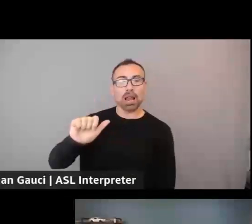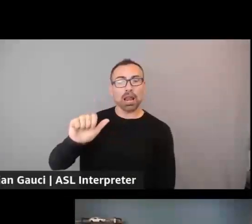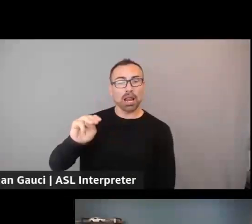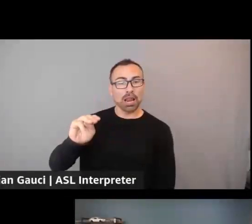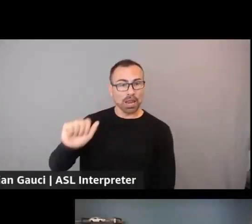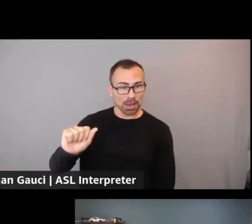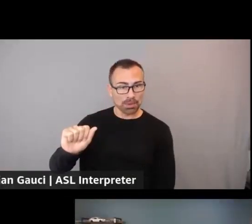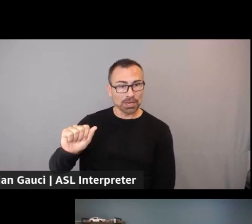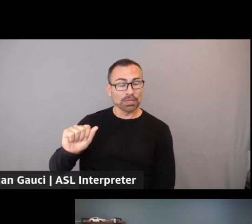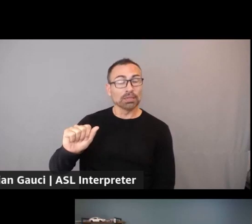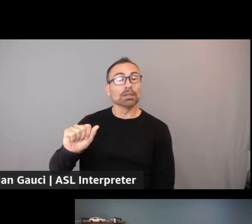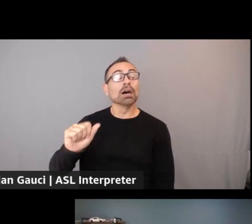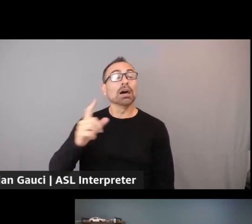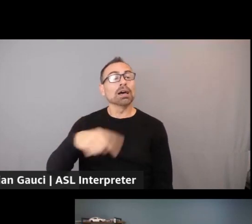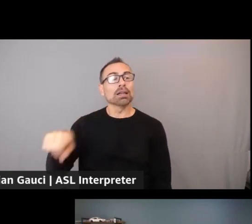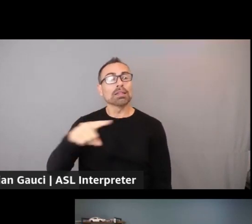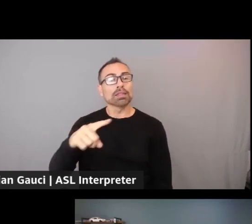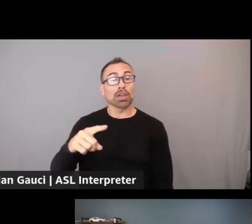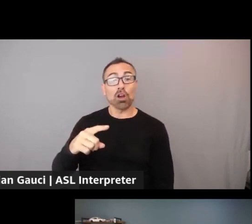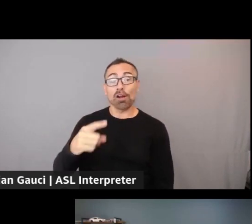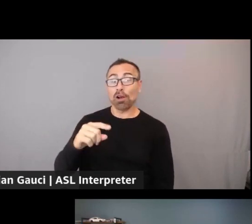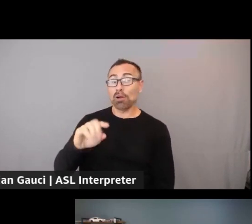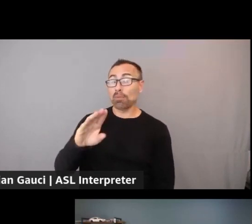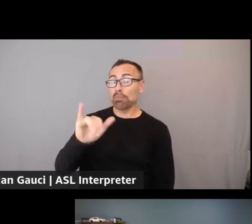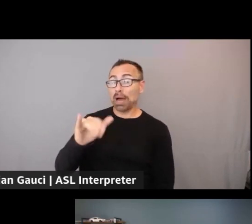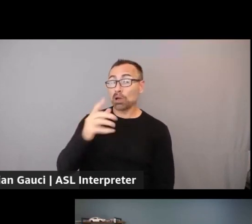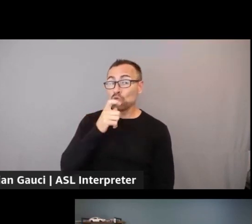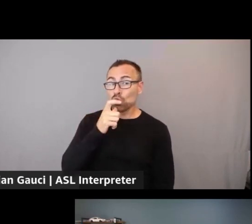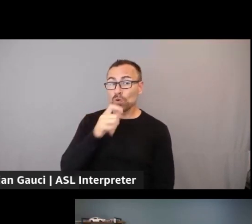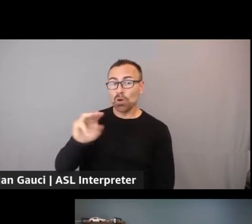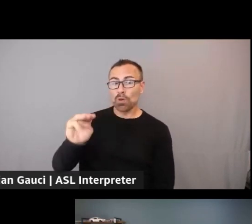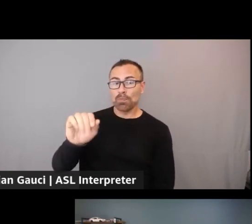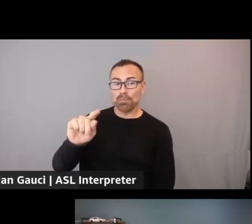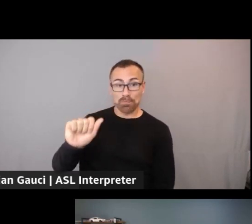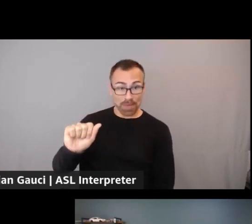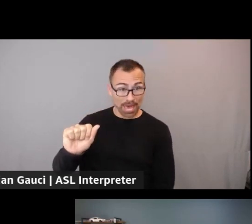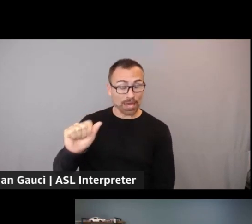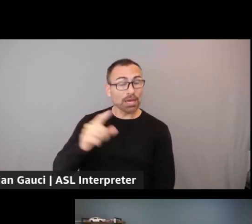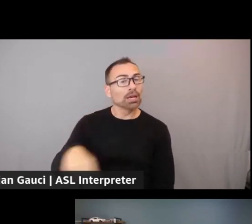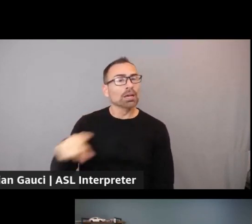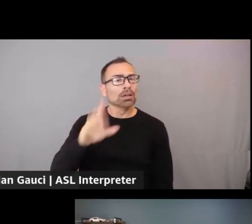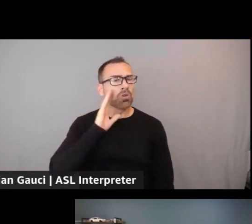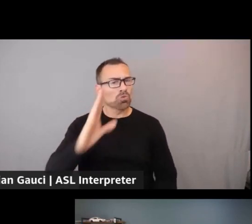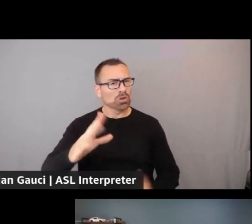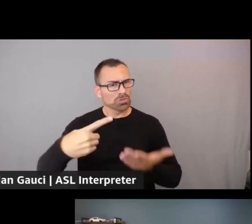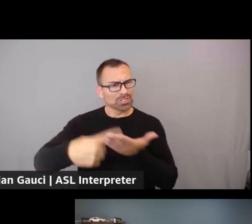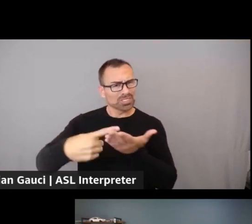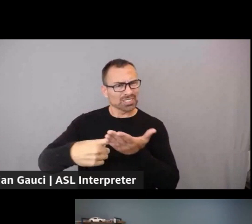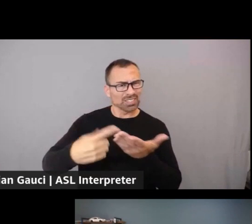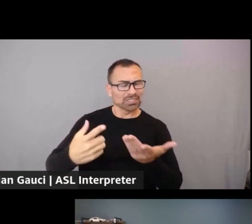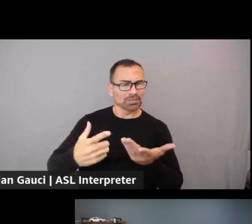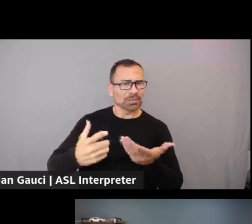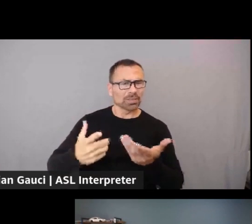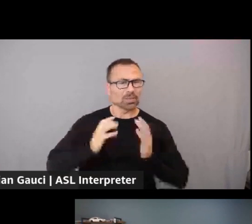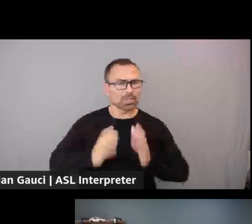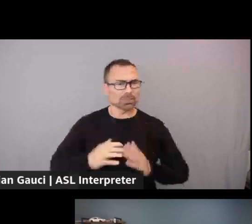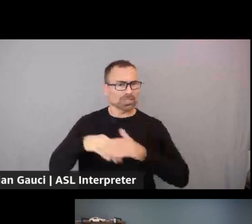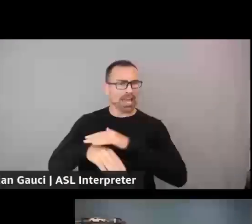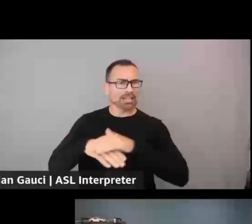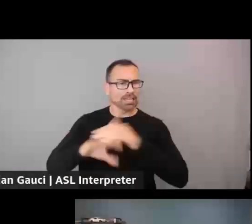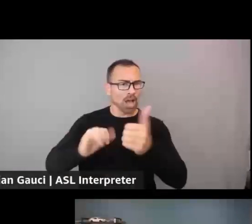Meta. And we'll also walk you through how customers can access these models from SageMaker